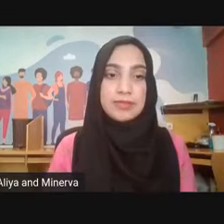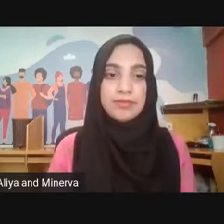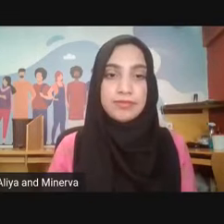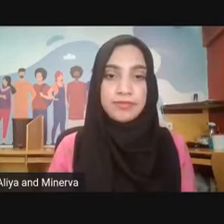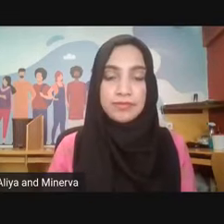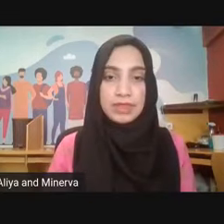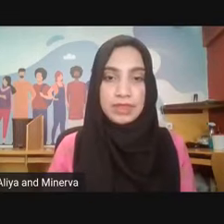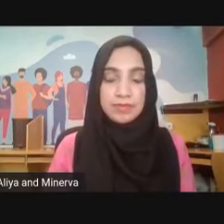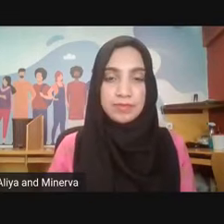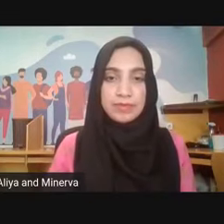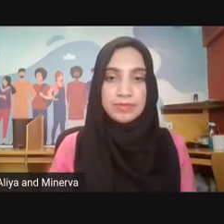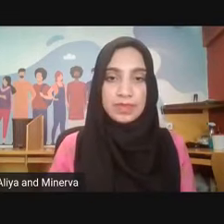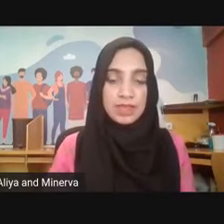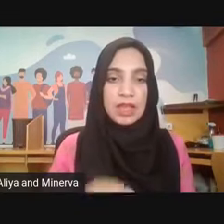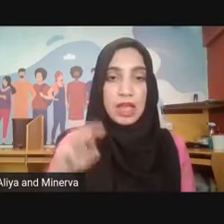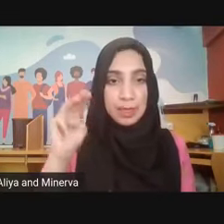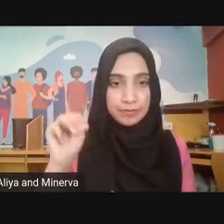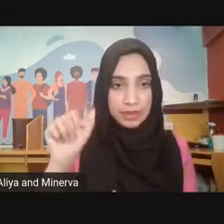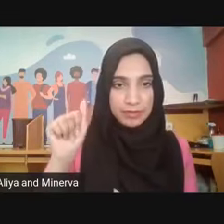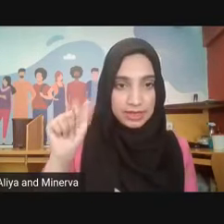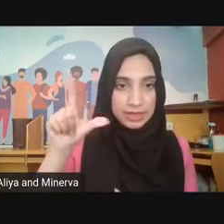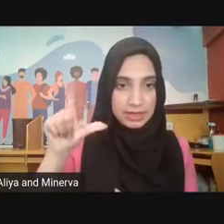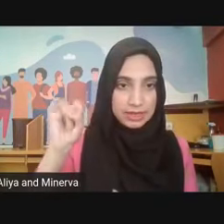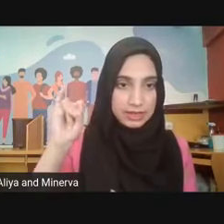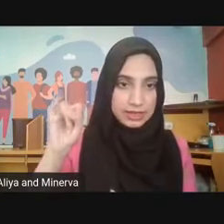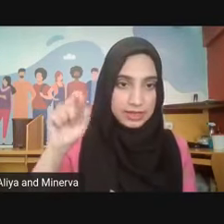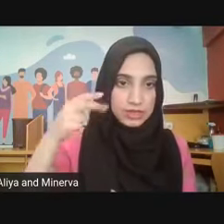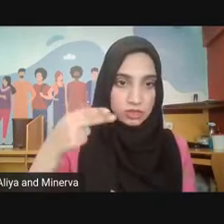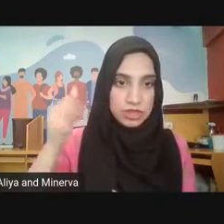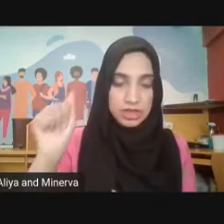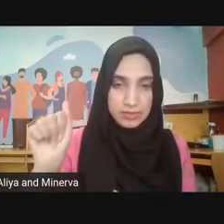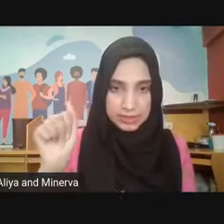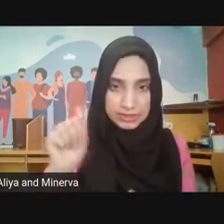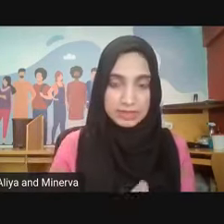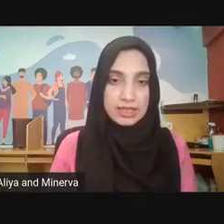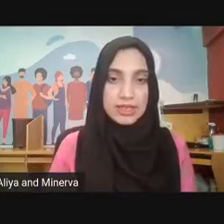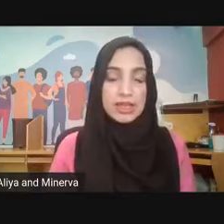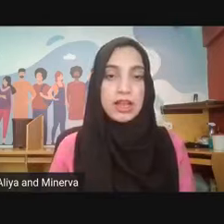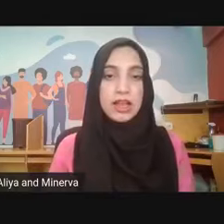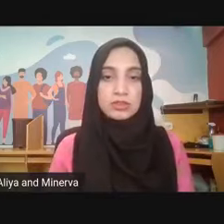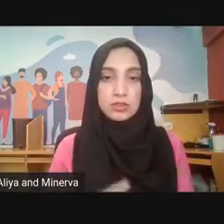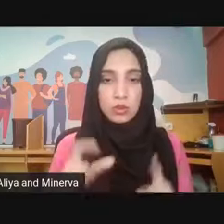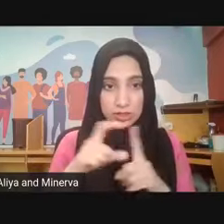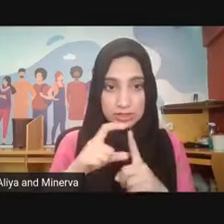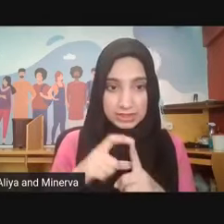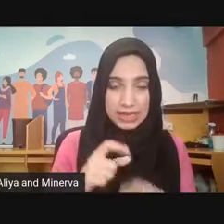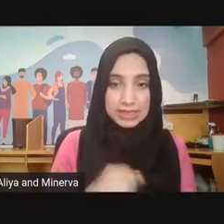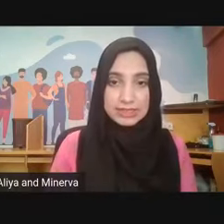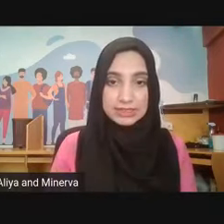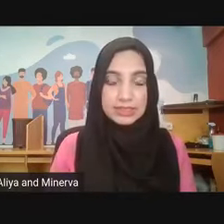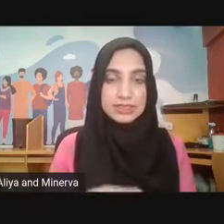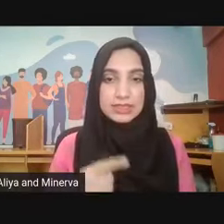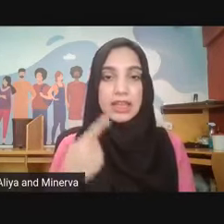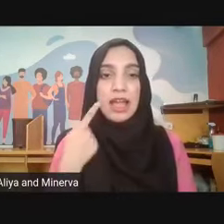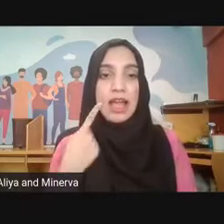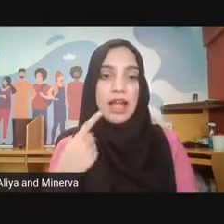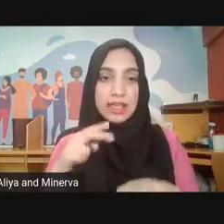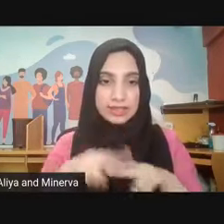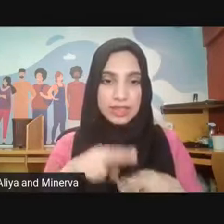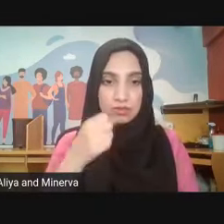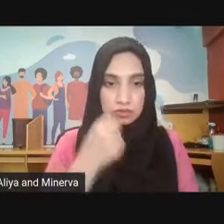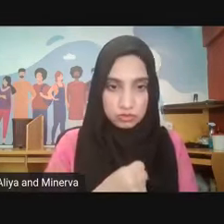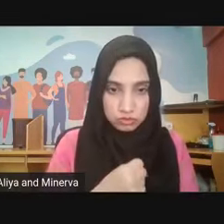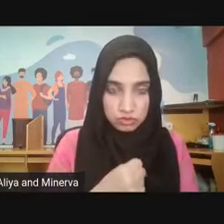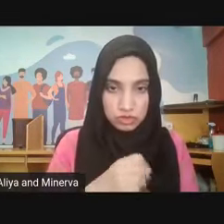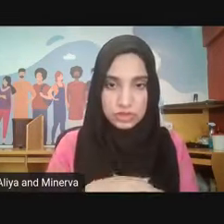Miss Maliha, she is a marketing director of IFG, and she'll be joining us to talk